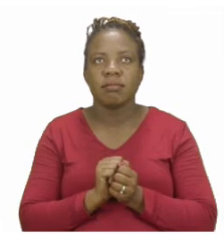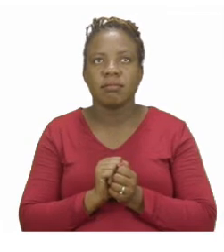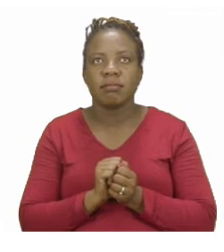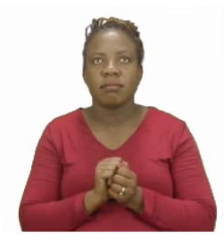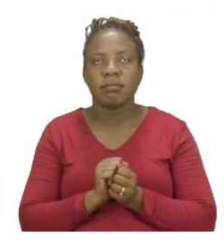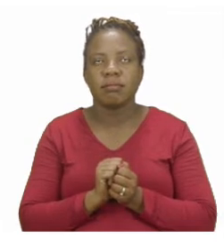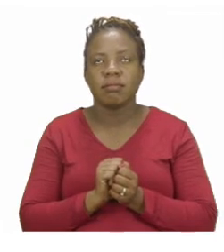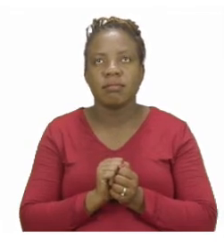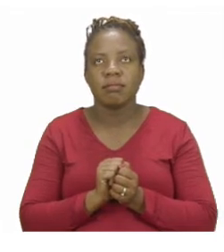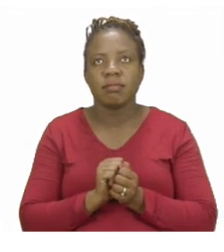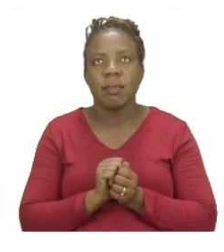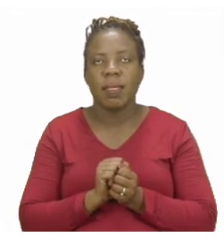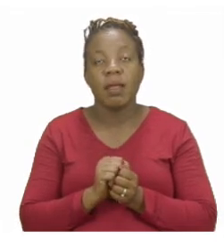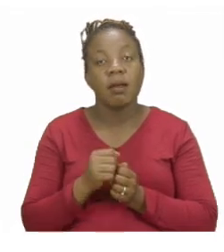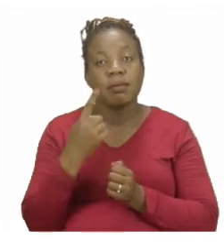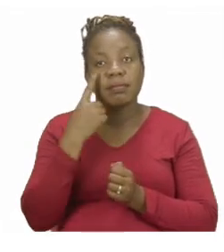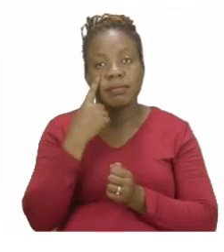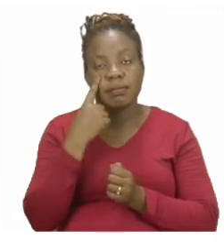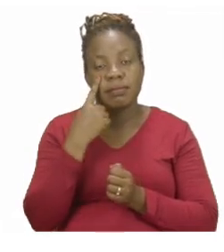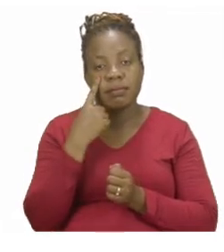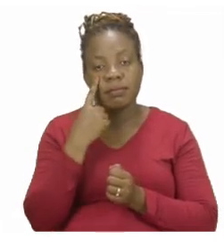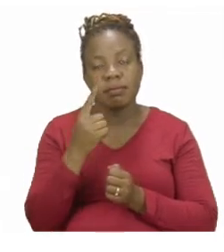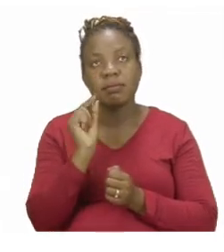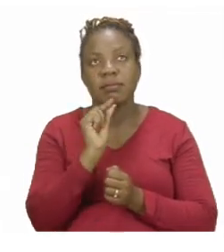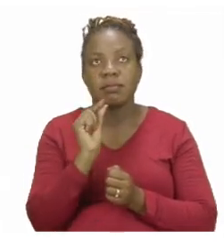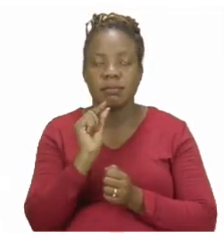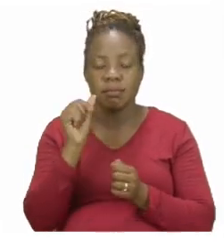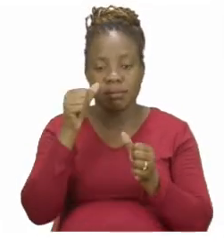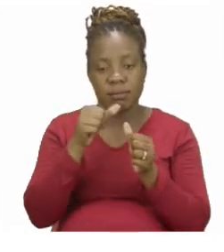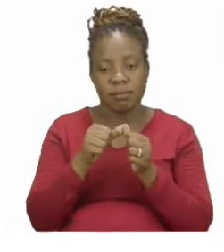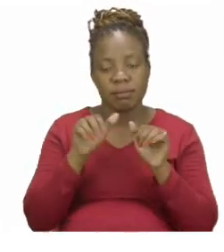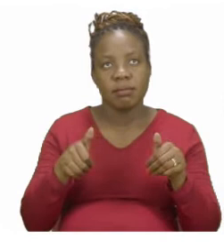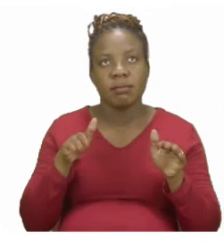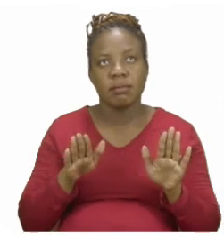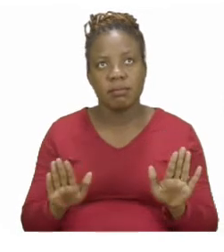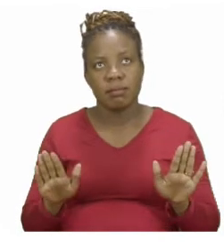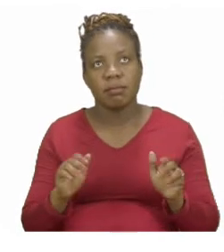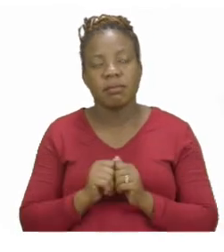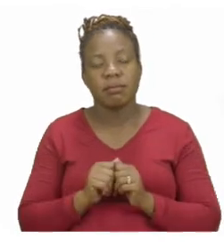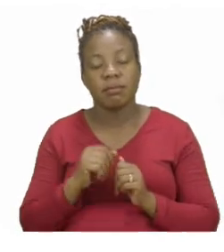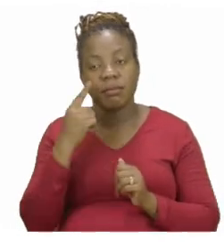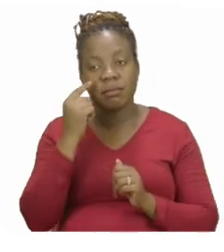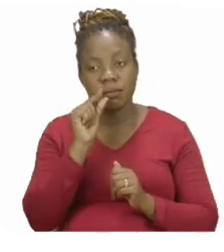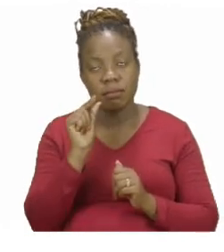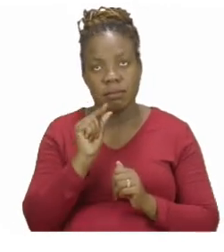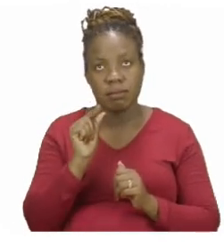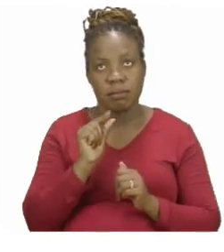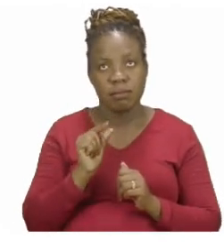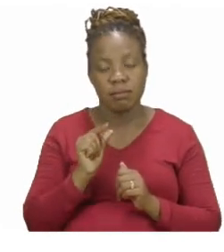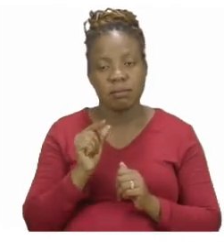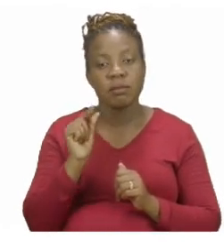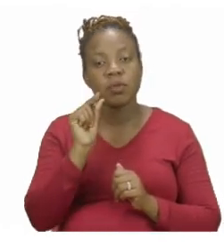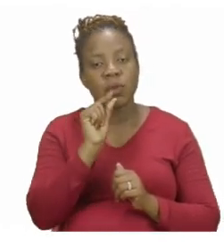going to do some sight words. Now remember, boys and girls, these sight words are the words that we